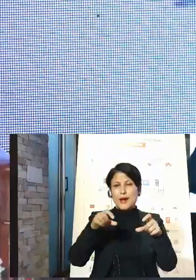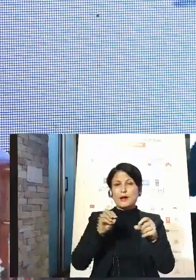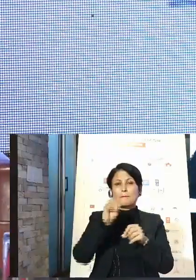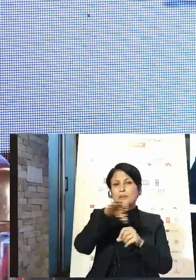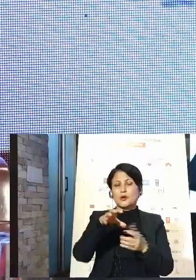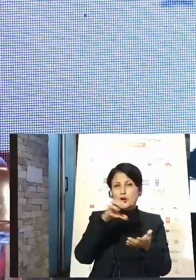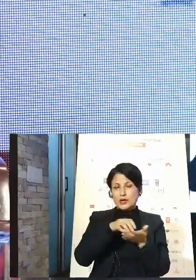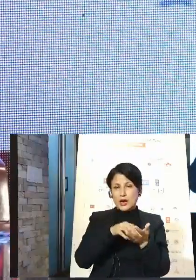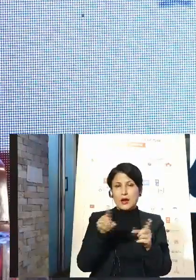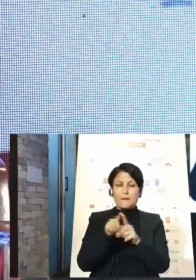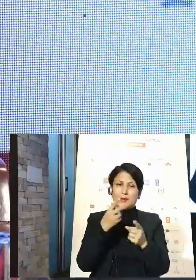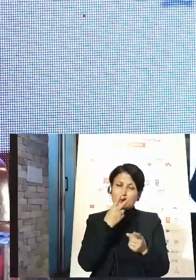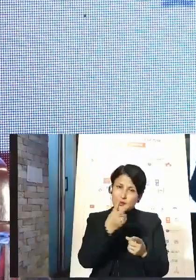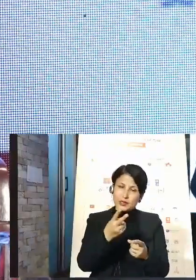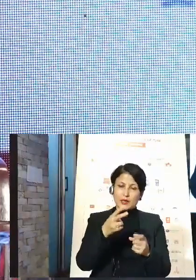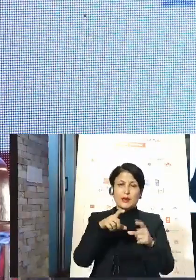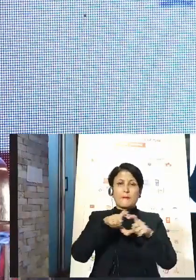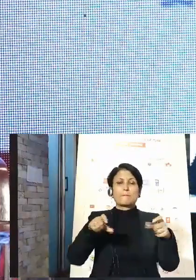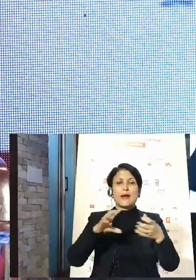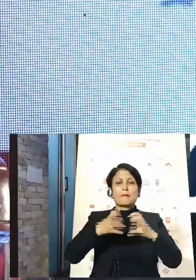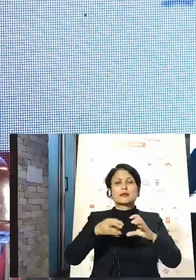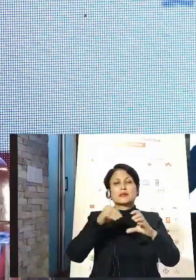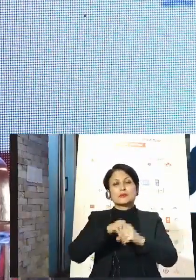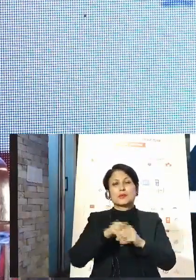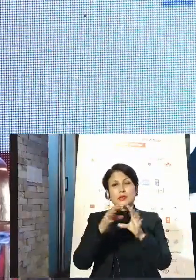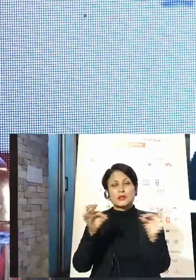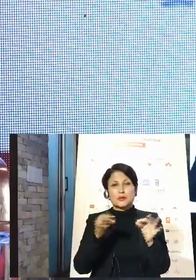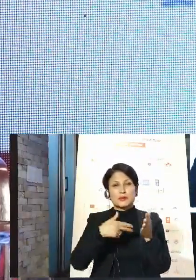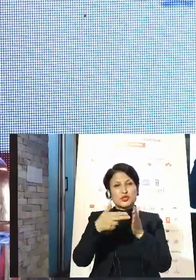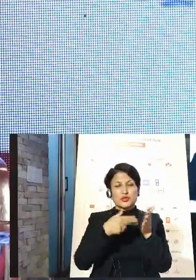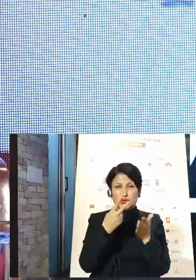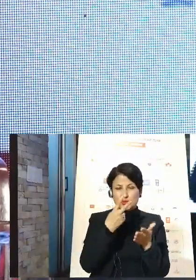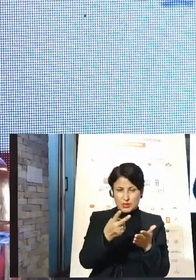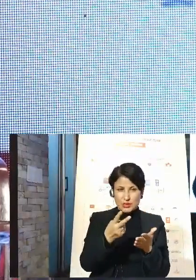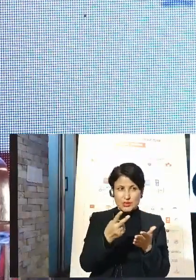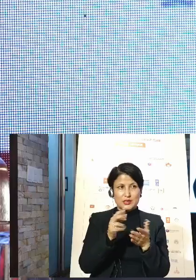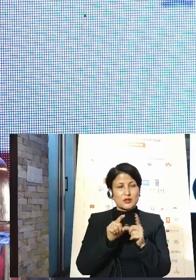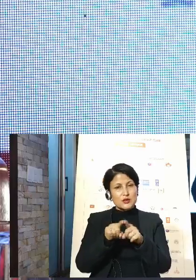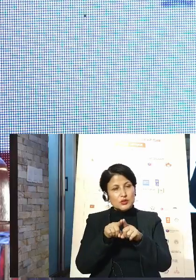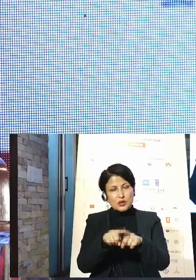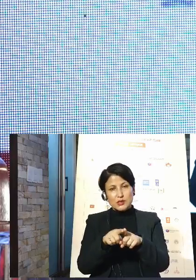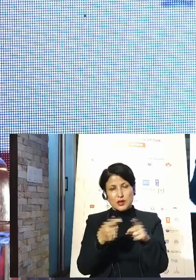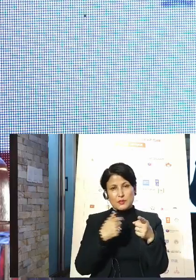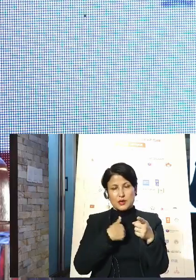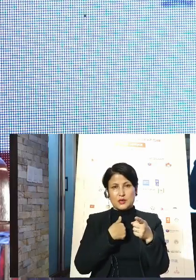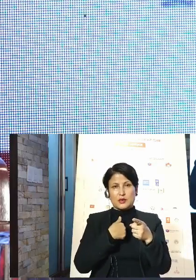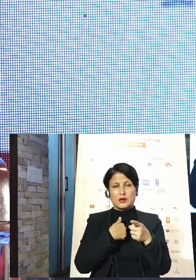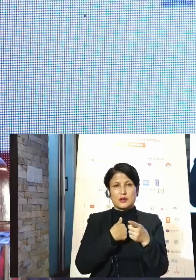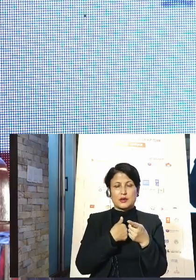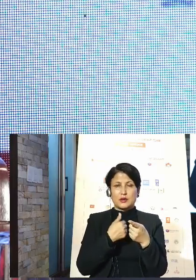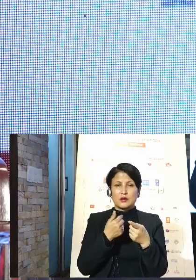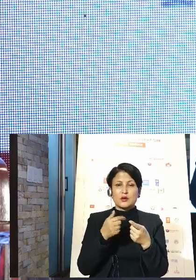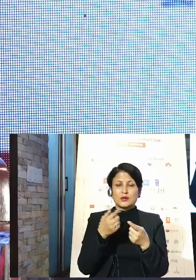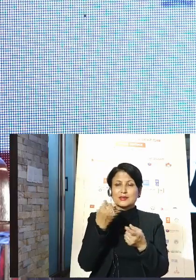images on the pad machine. I collected also instructions from the washroom, as I told you,